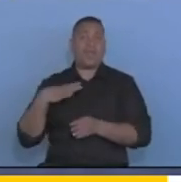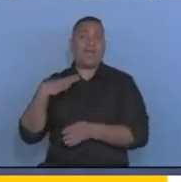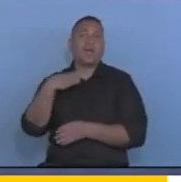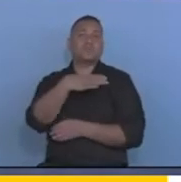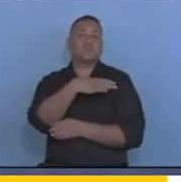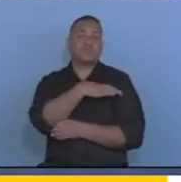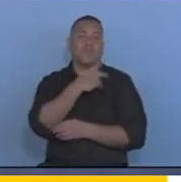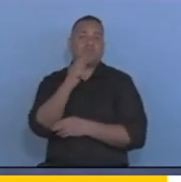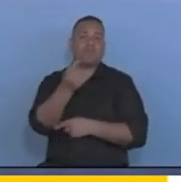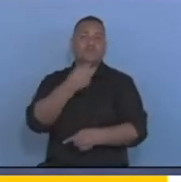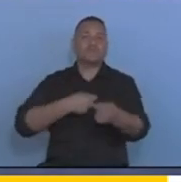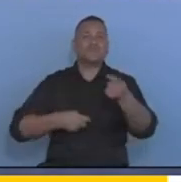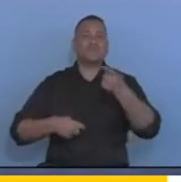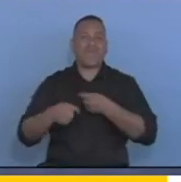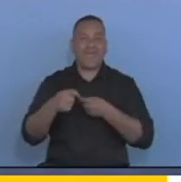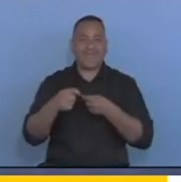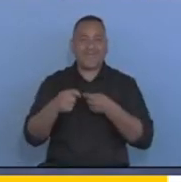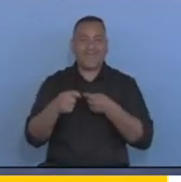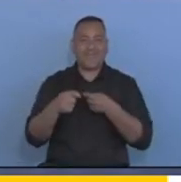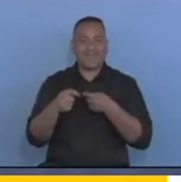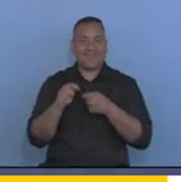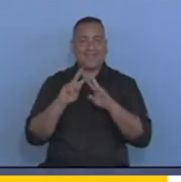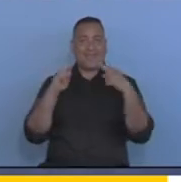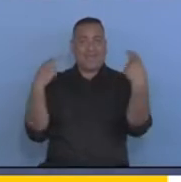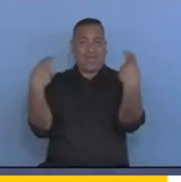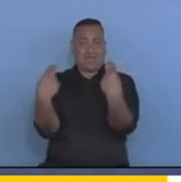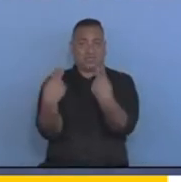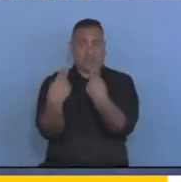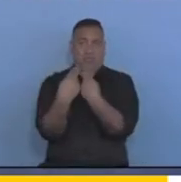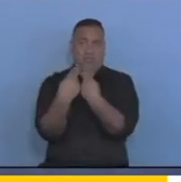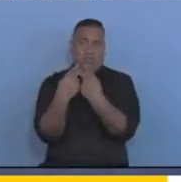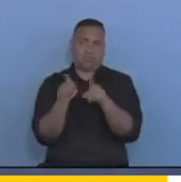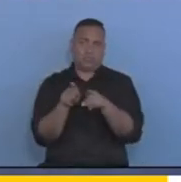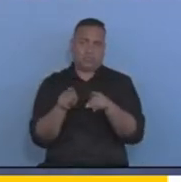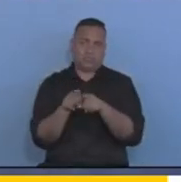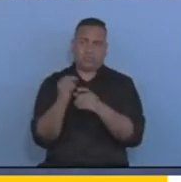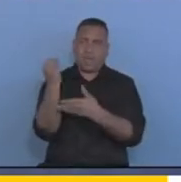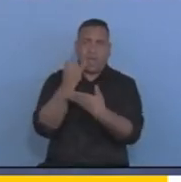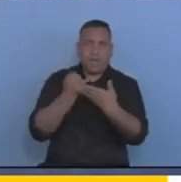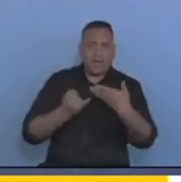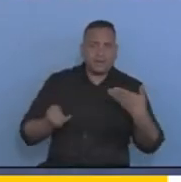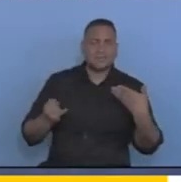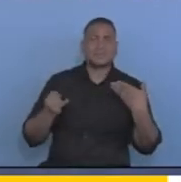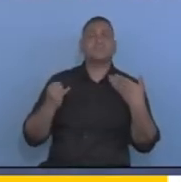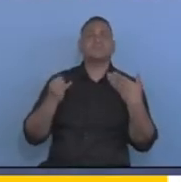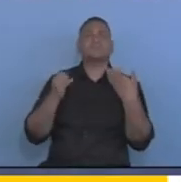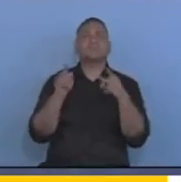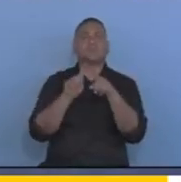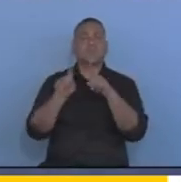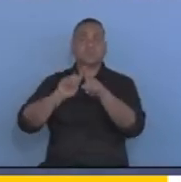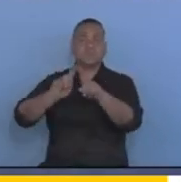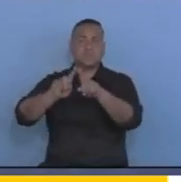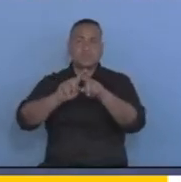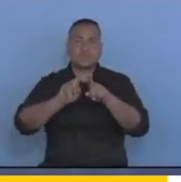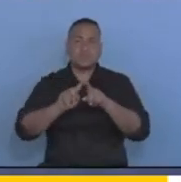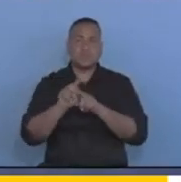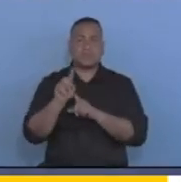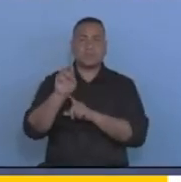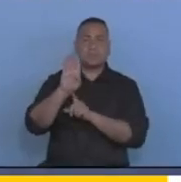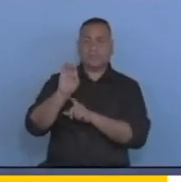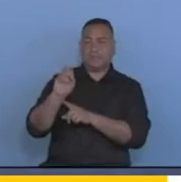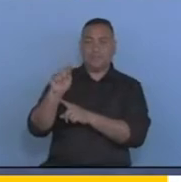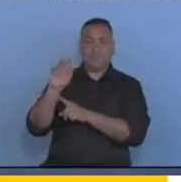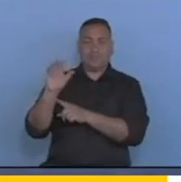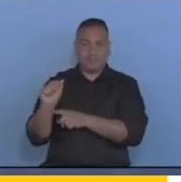National Artists and Moderating Body, which is NAM. We are accredited with various CETAs, and they come